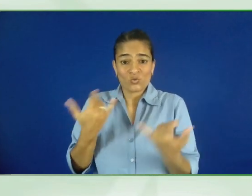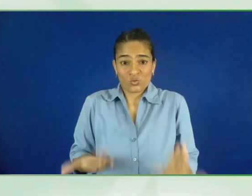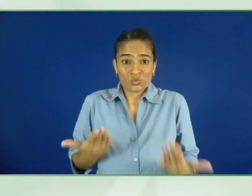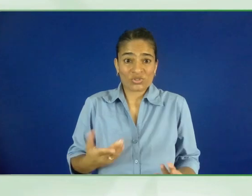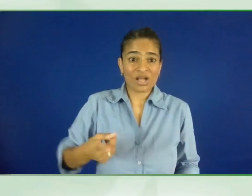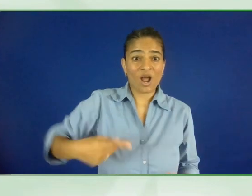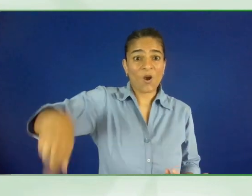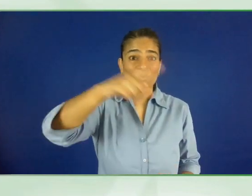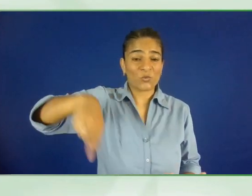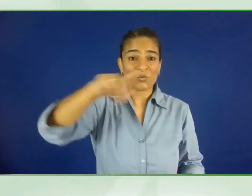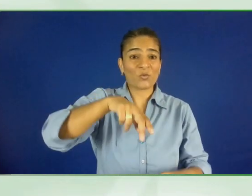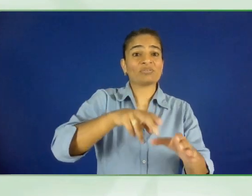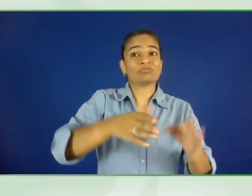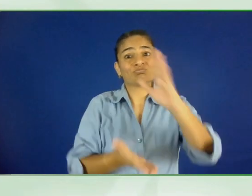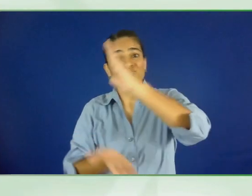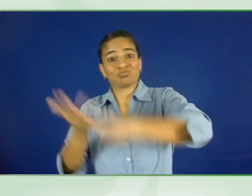Fionnathan!